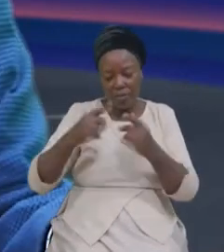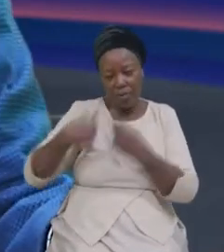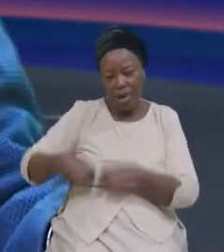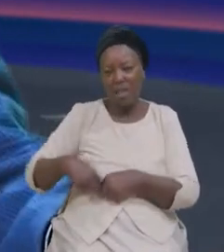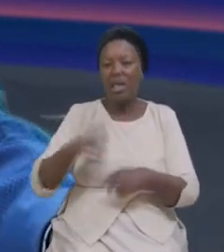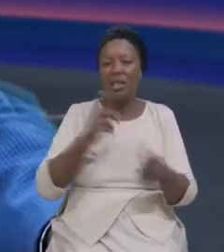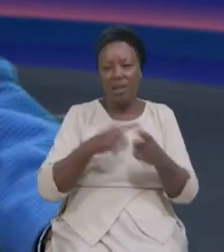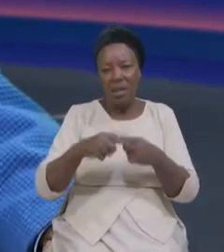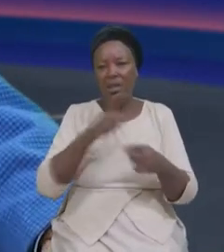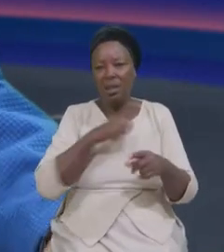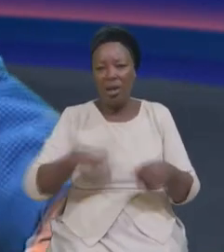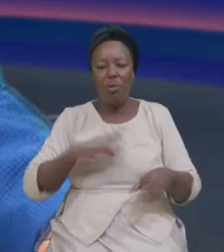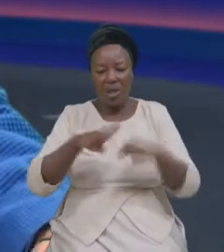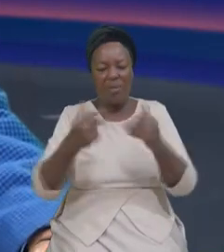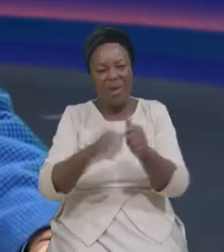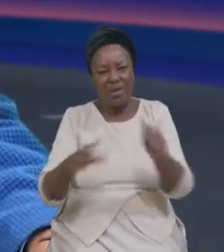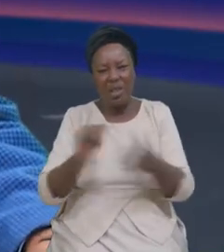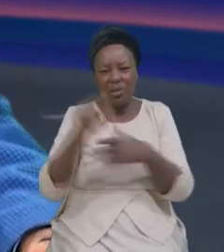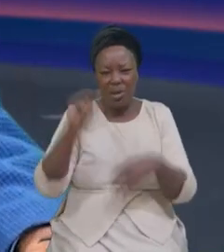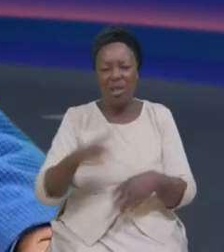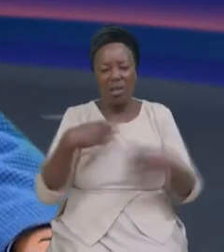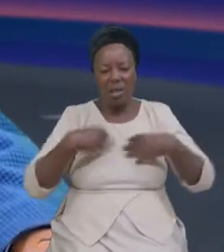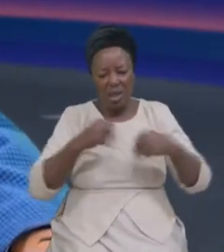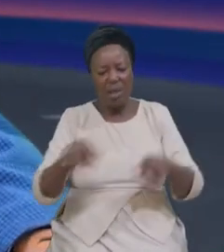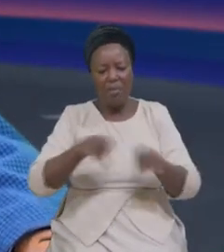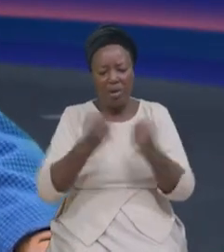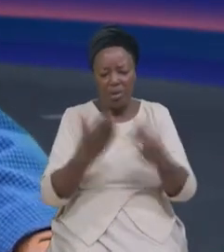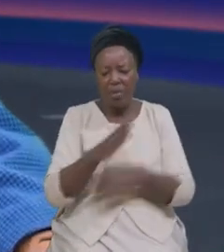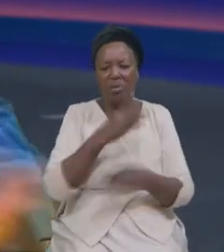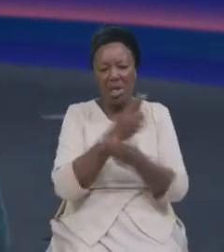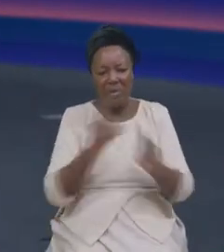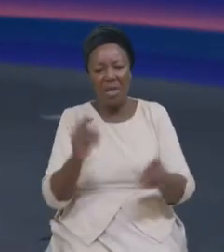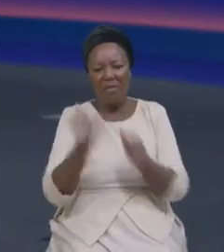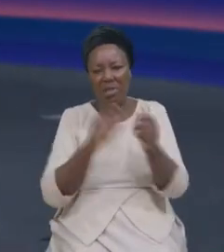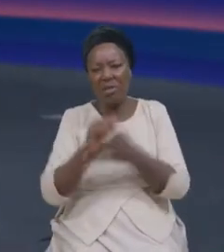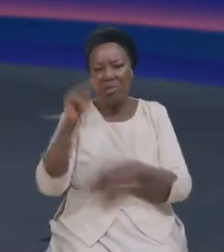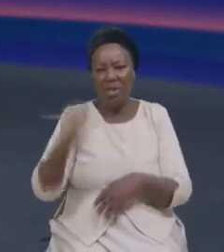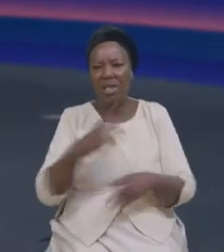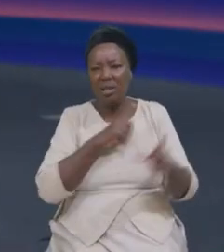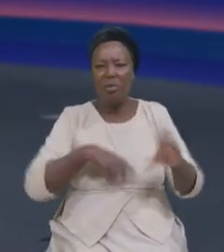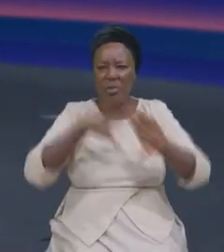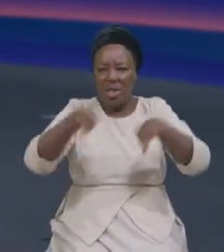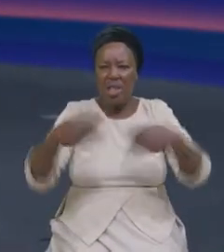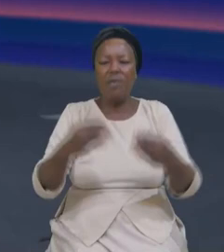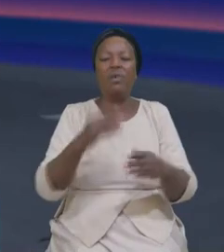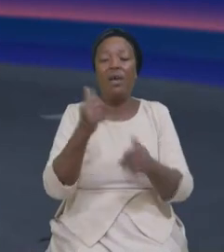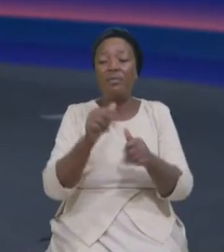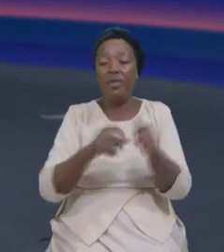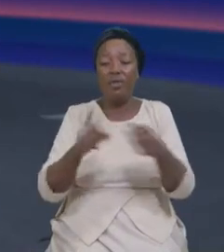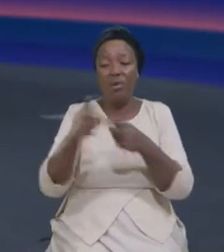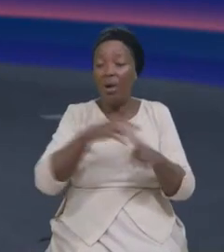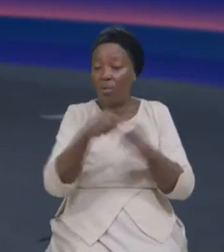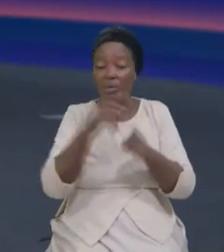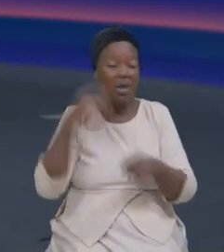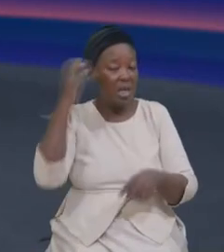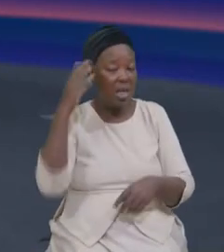for healing, for breakthrough, for deliverance, for anything, for everything. And when we hear the final amen,